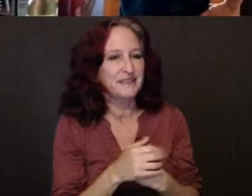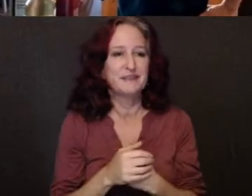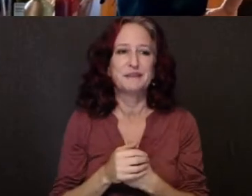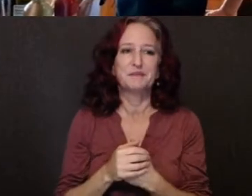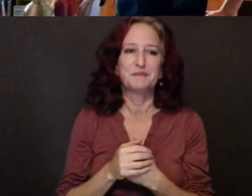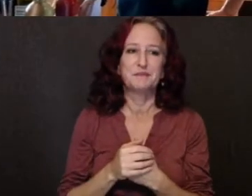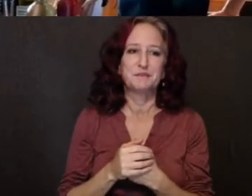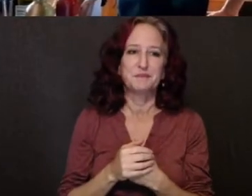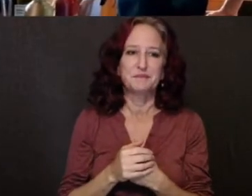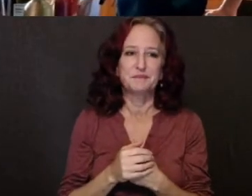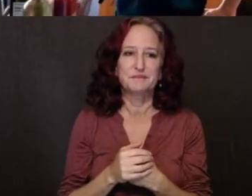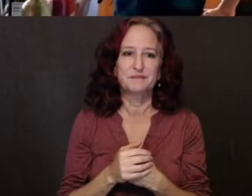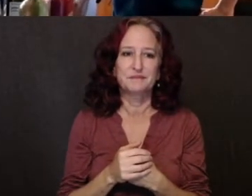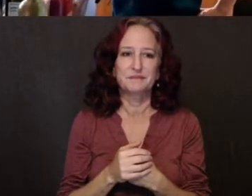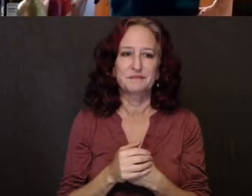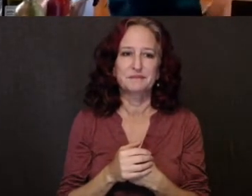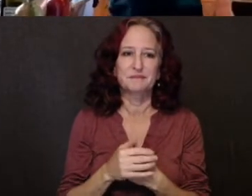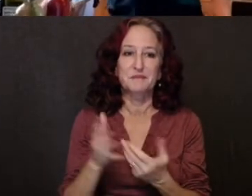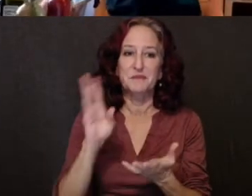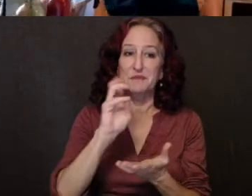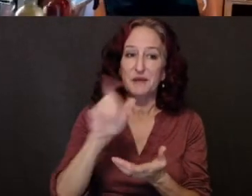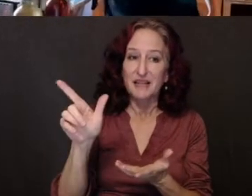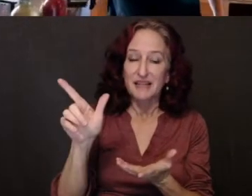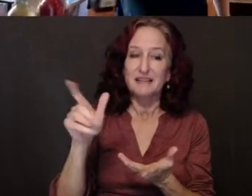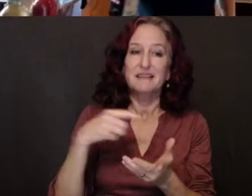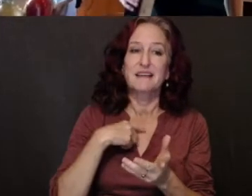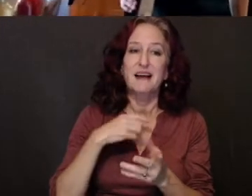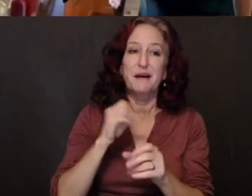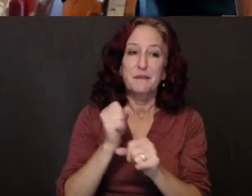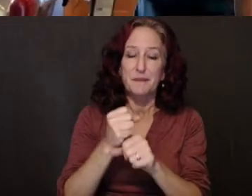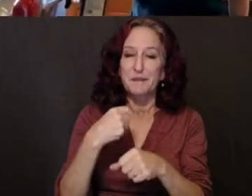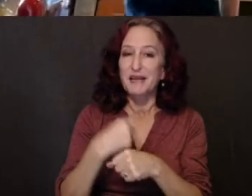to come up with all kinds of different stuff for them. Oh my God.